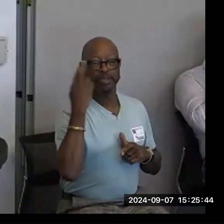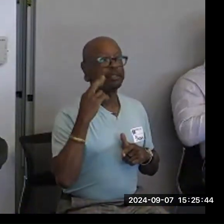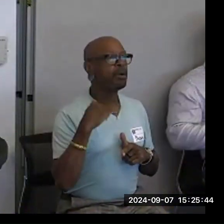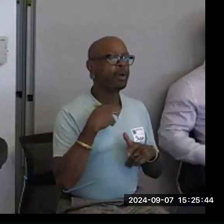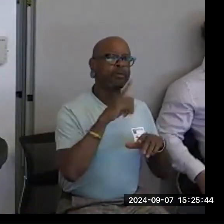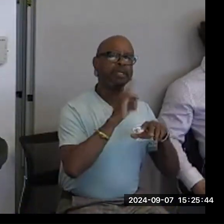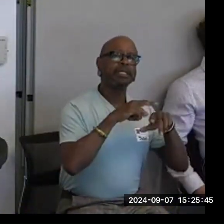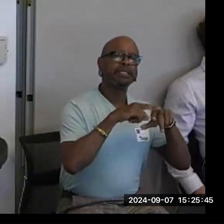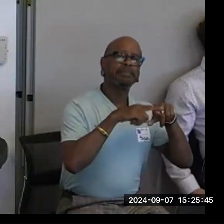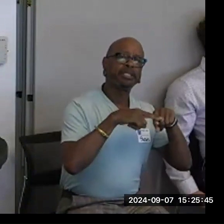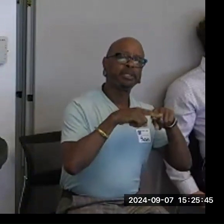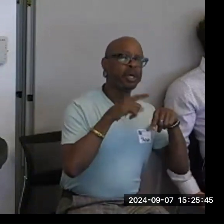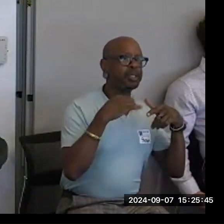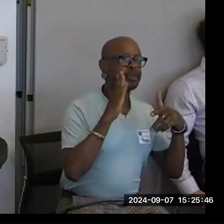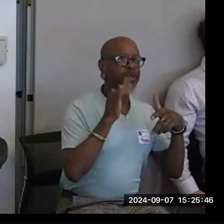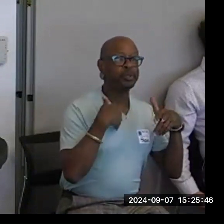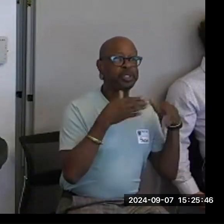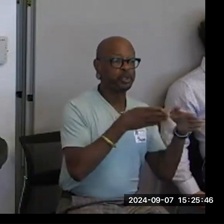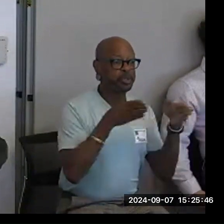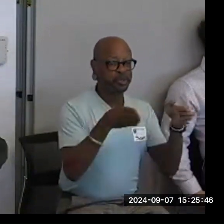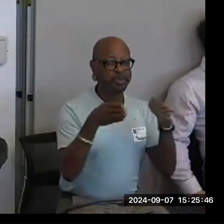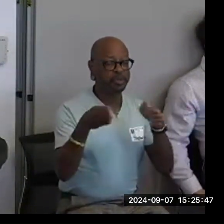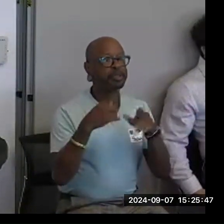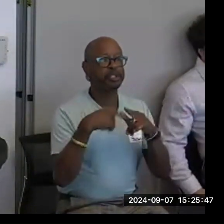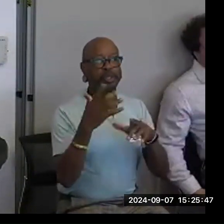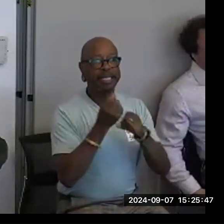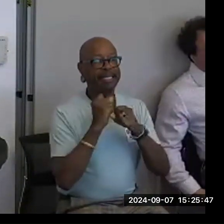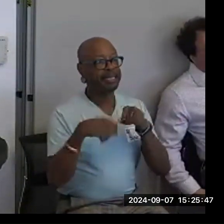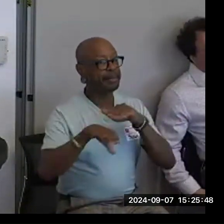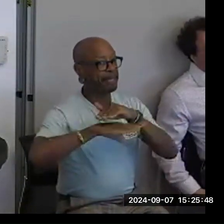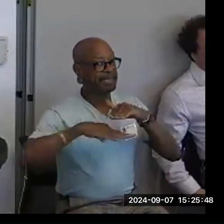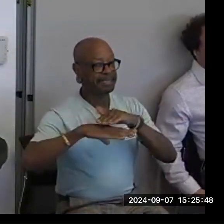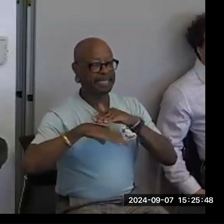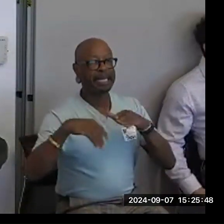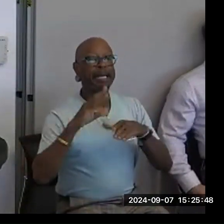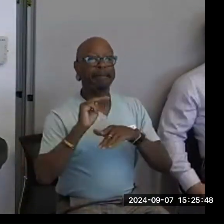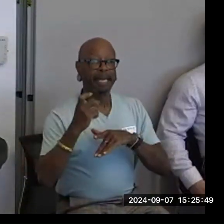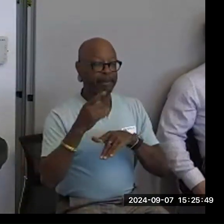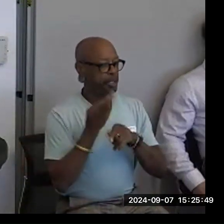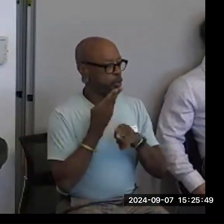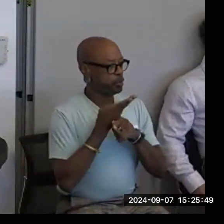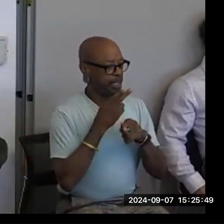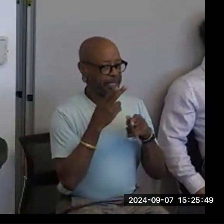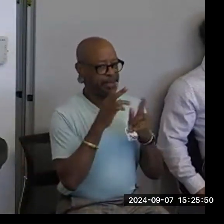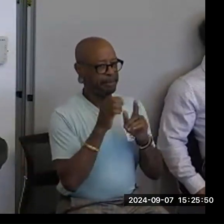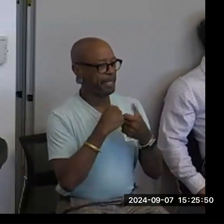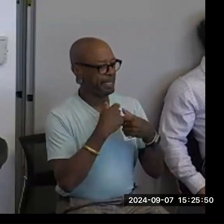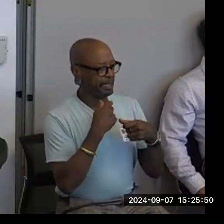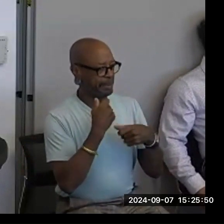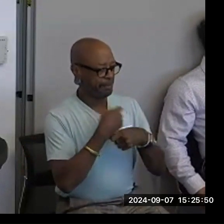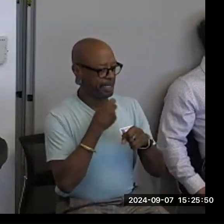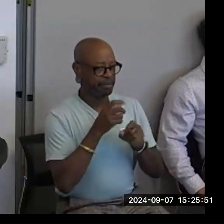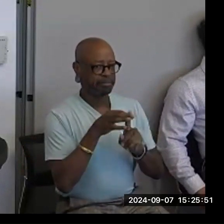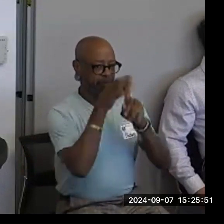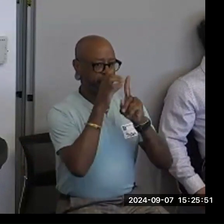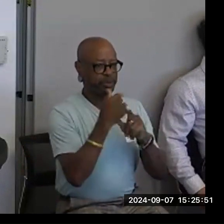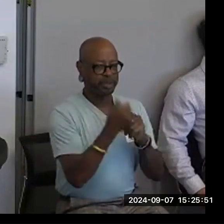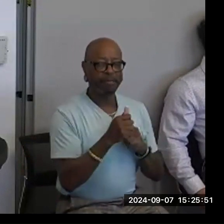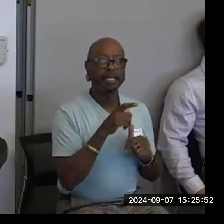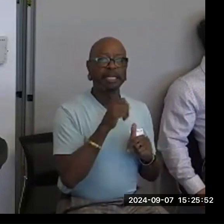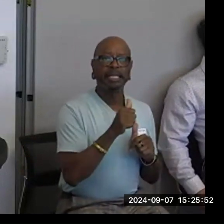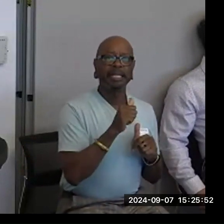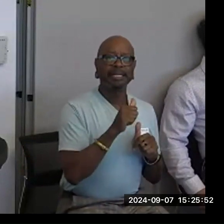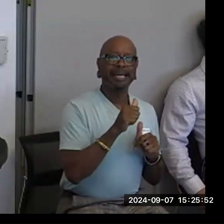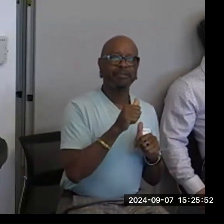can get the basic map and then you can customize them. TMAP does not work on indoor spaces. It also tends not to work well on, say,